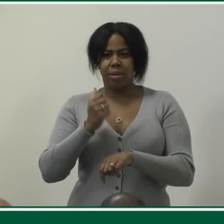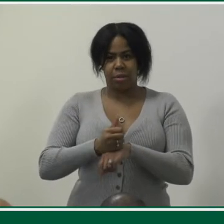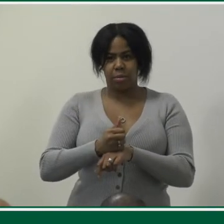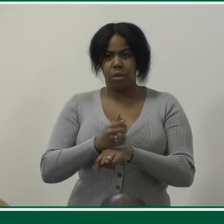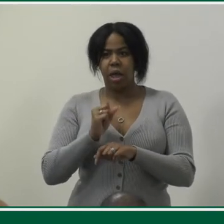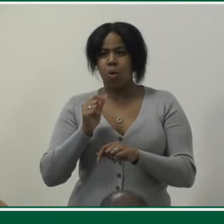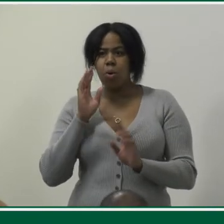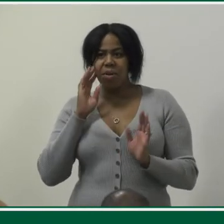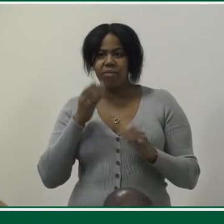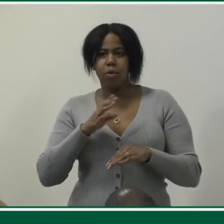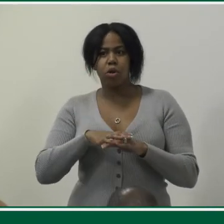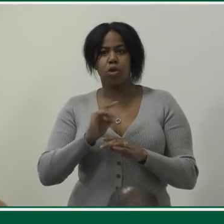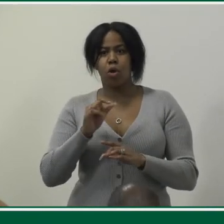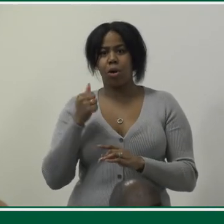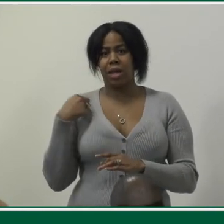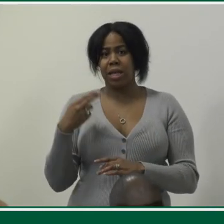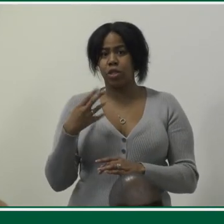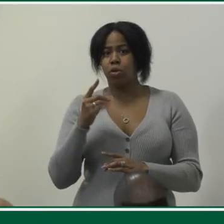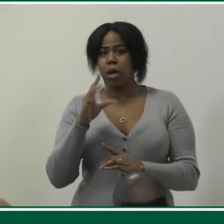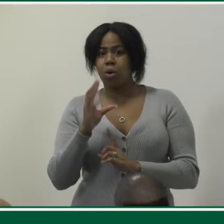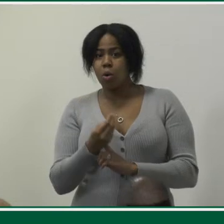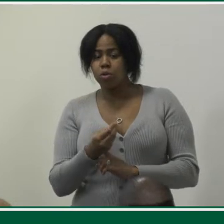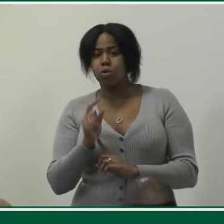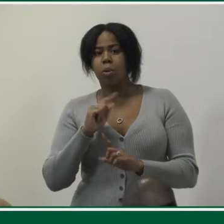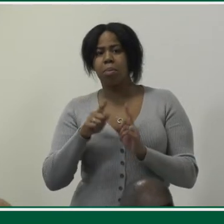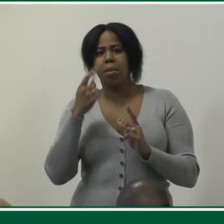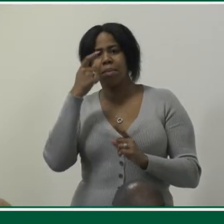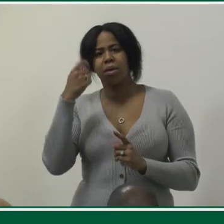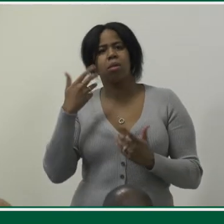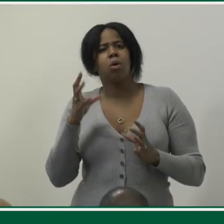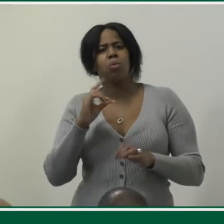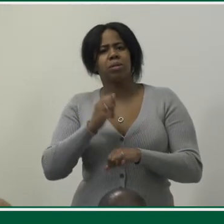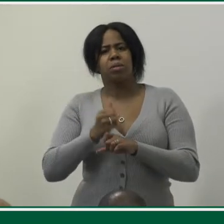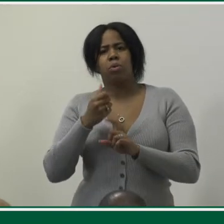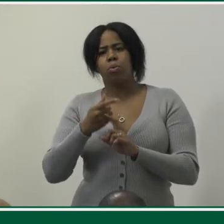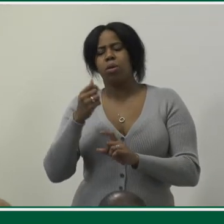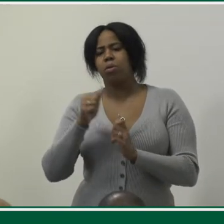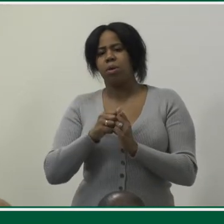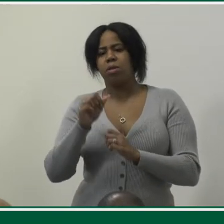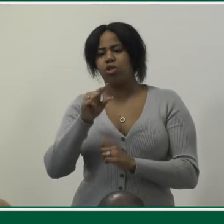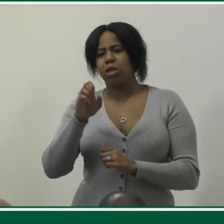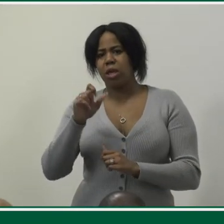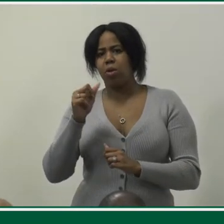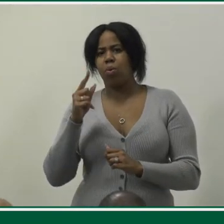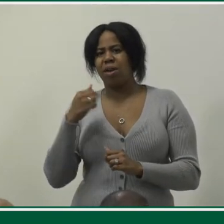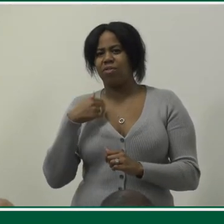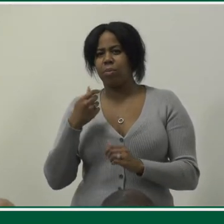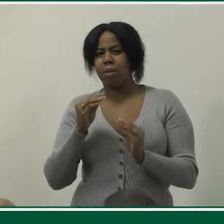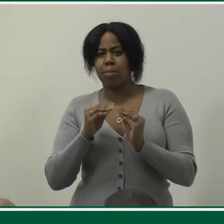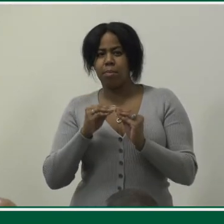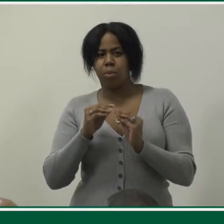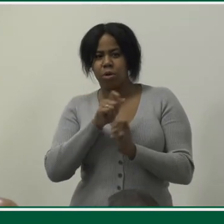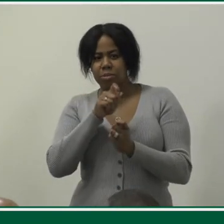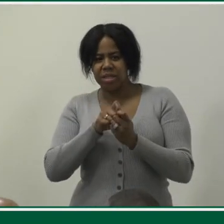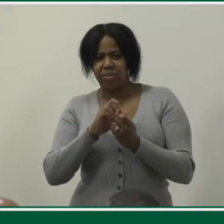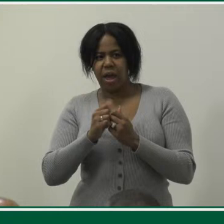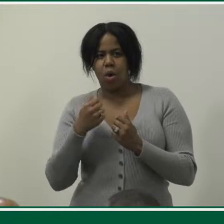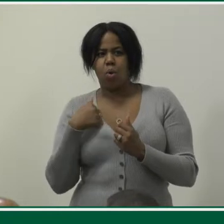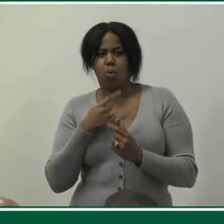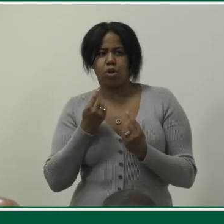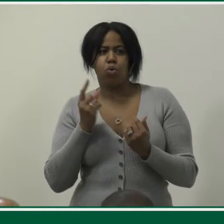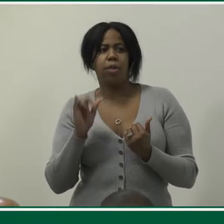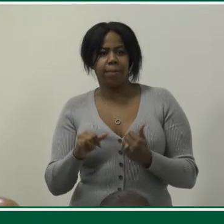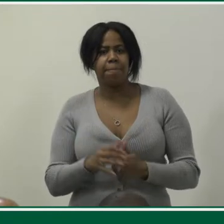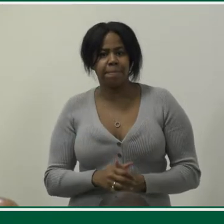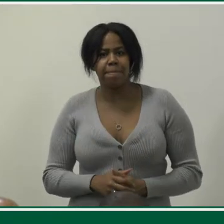culture, but since they'll have already completed their GE, we have to be more creative in terms of how we do that. So